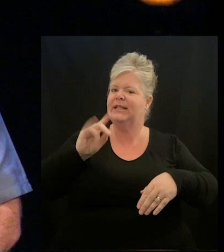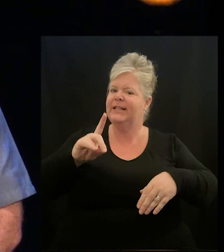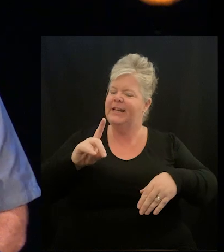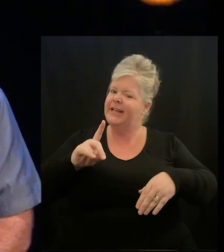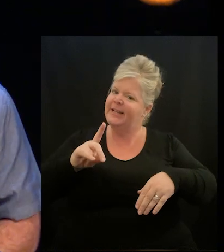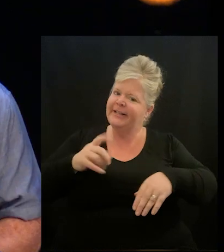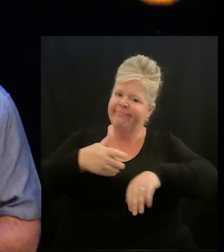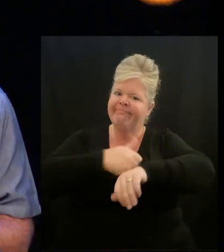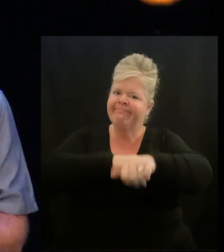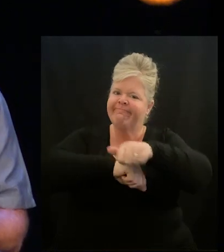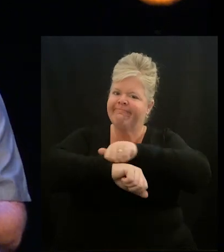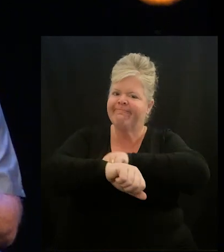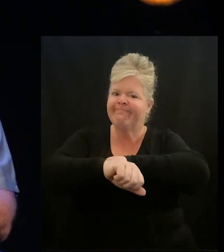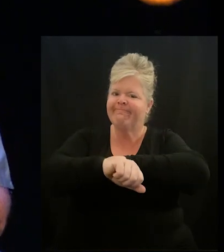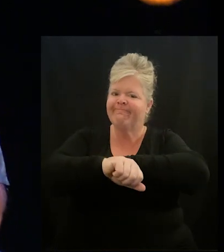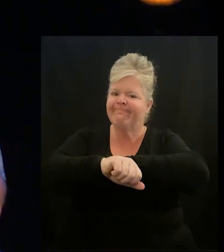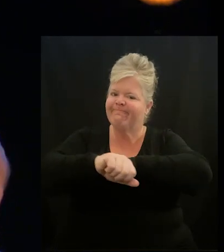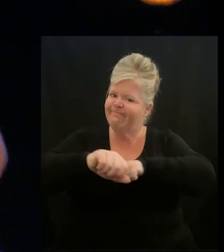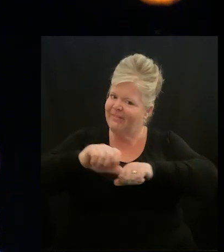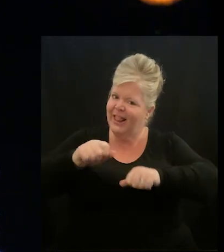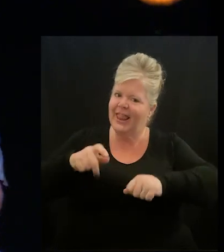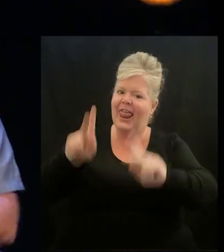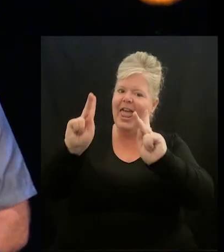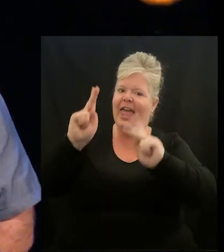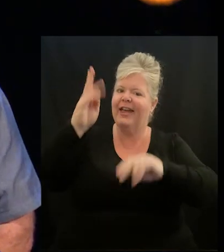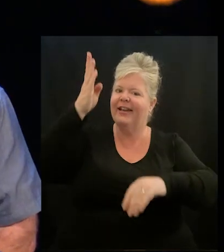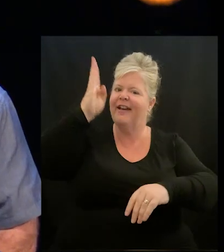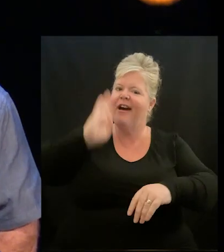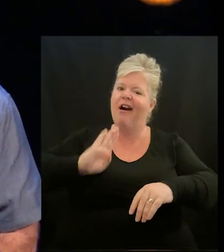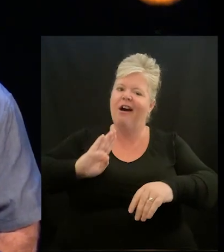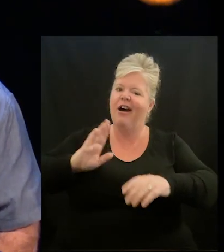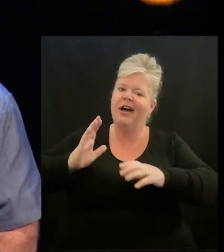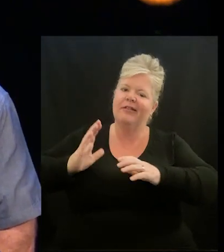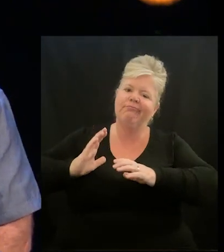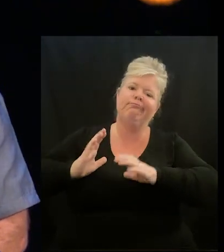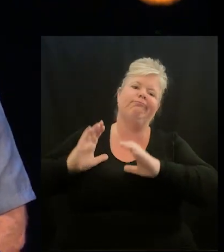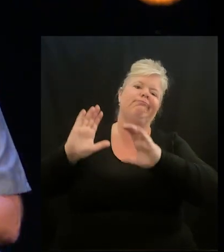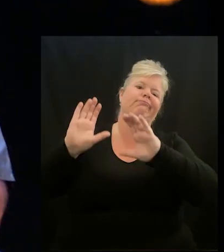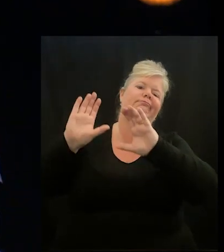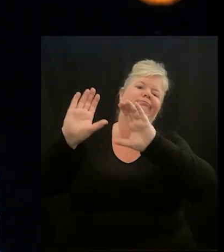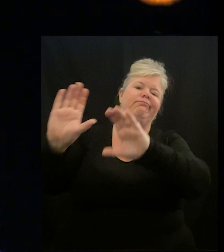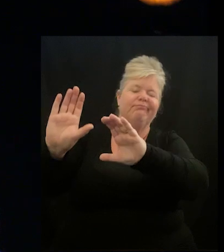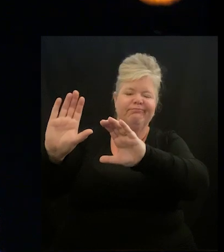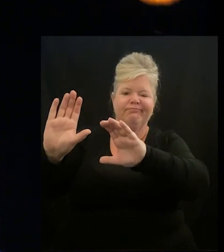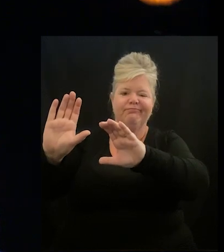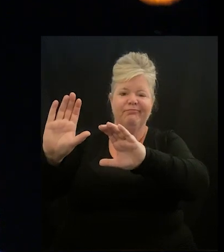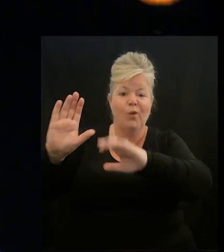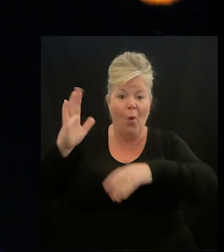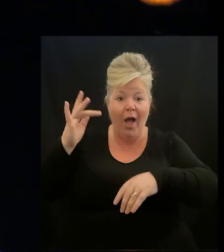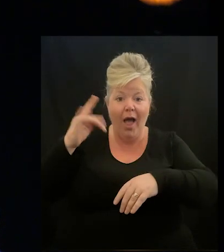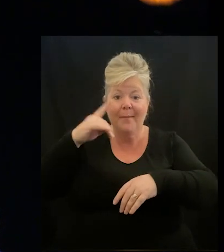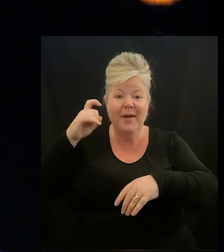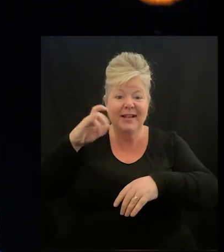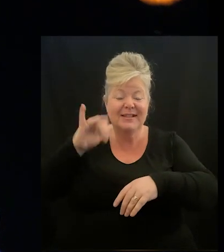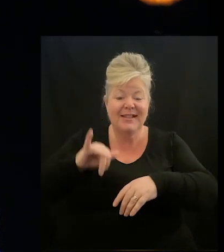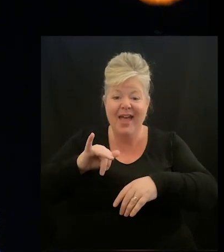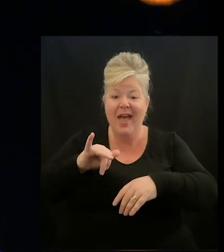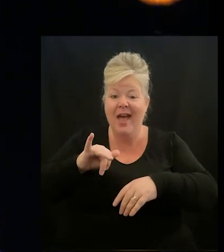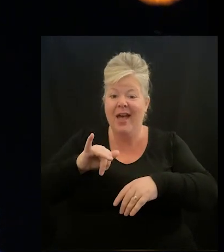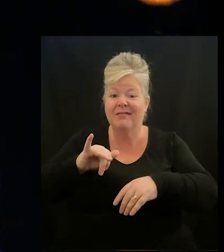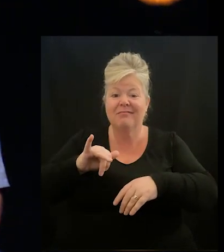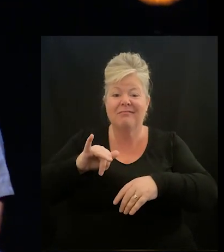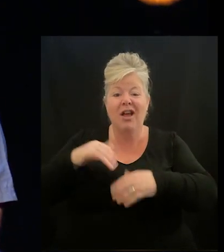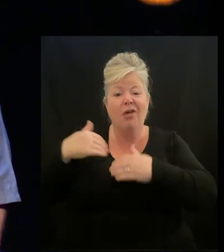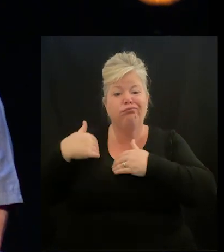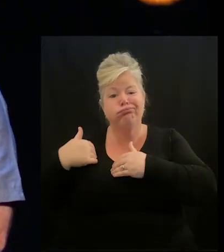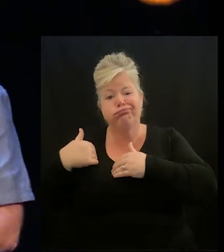pressure and how they were able to let God bear the load when the load became